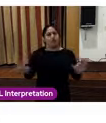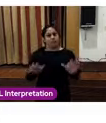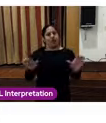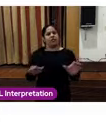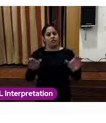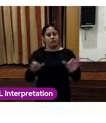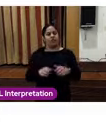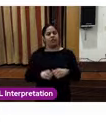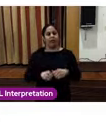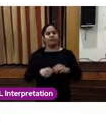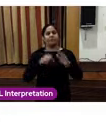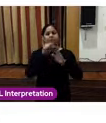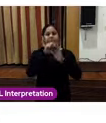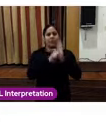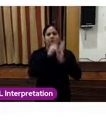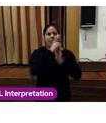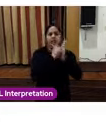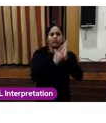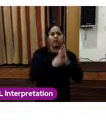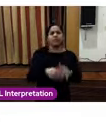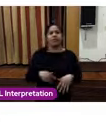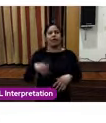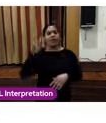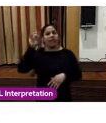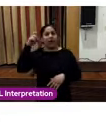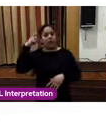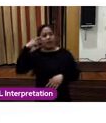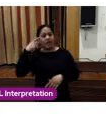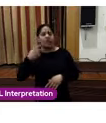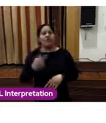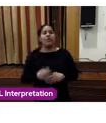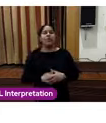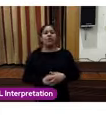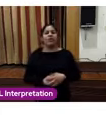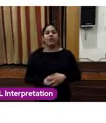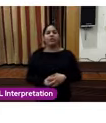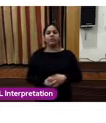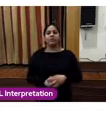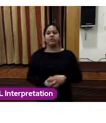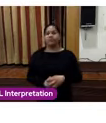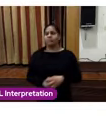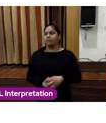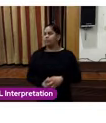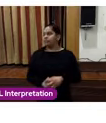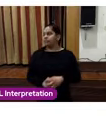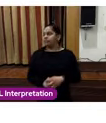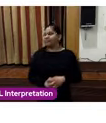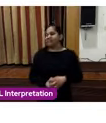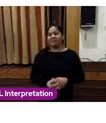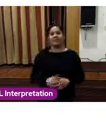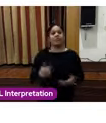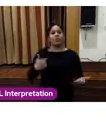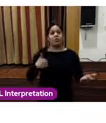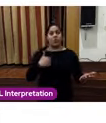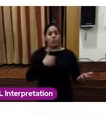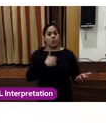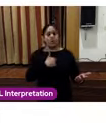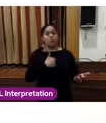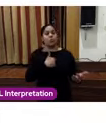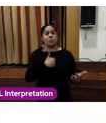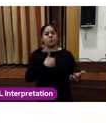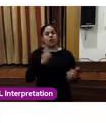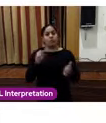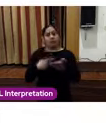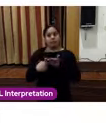state legislature or the governor. We have state senator Lisa here, so we may be able to speak to that on the state level a little bit